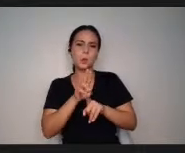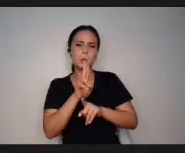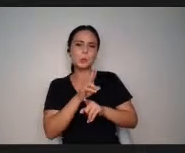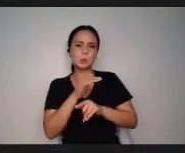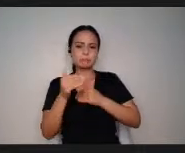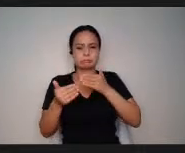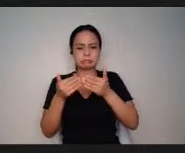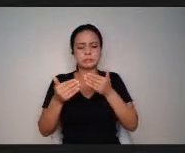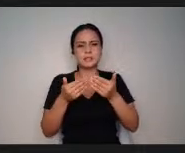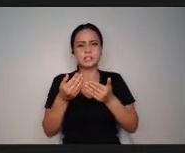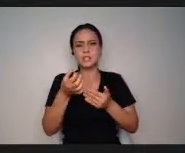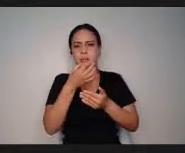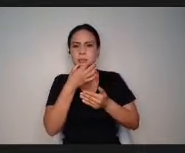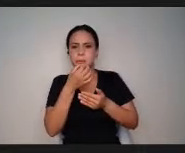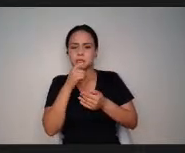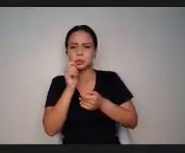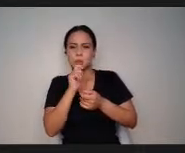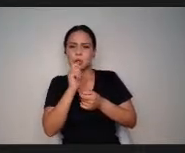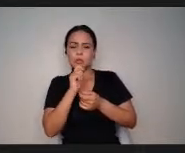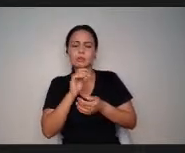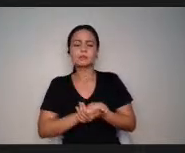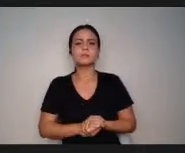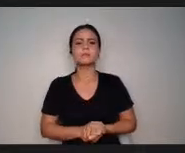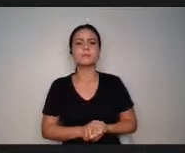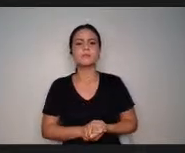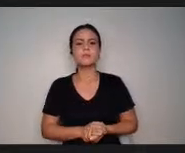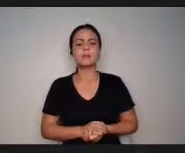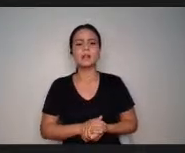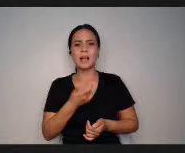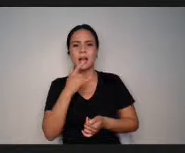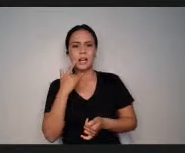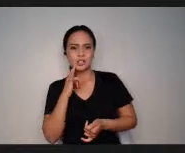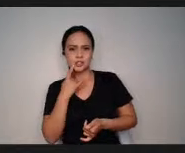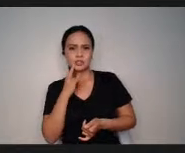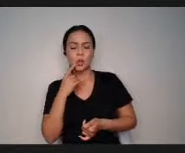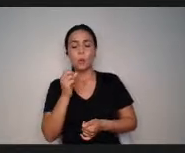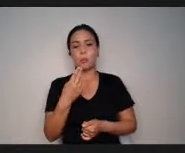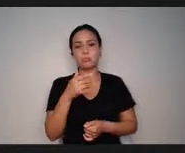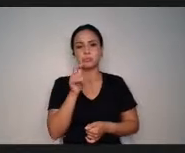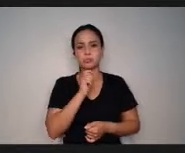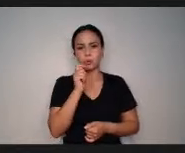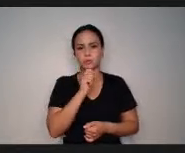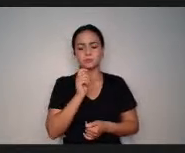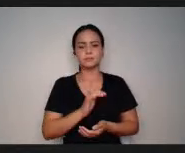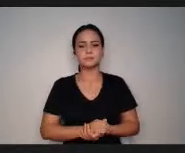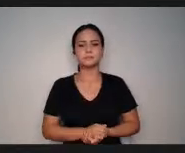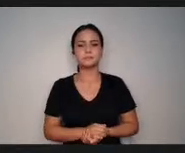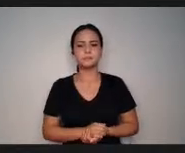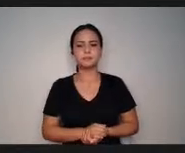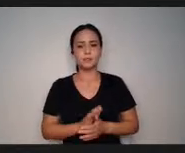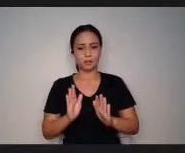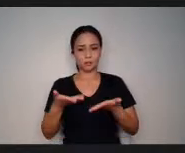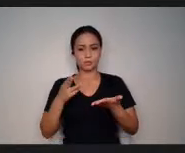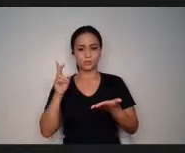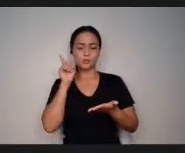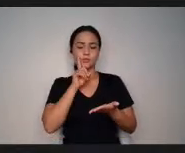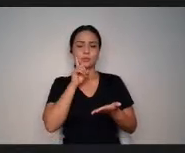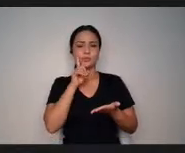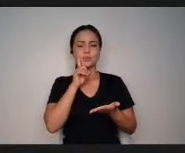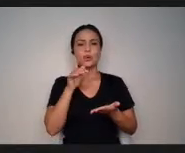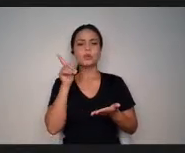In the United States, and I'm sure this is global, we are seeing increases in reports of poor mental